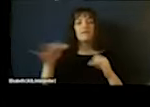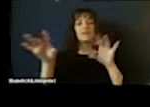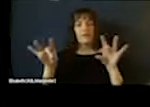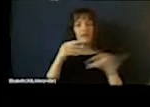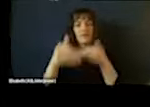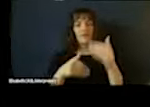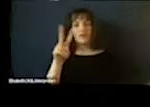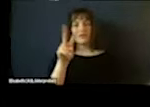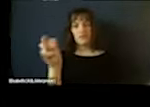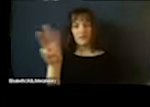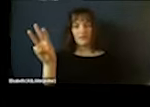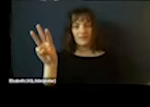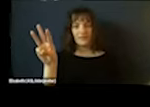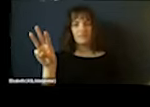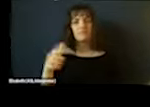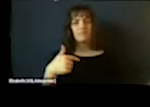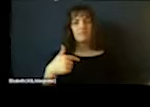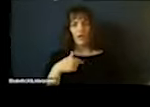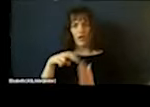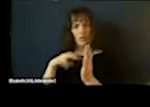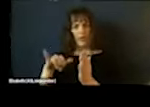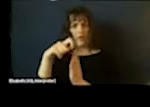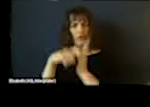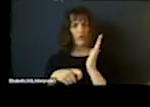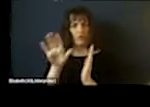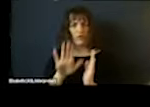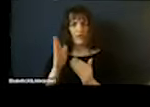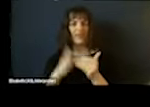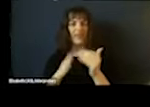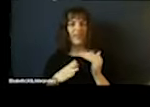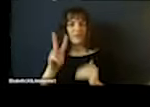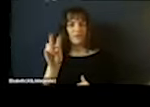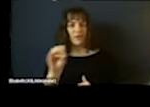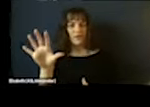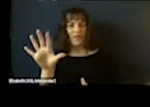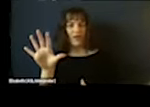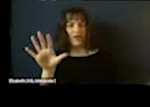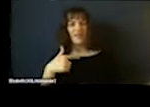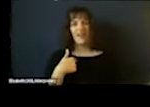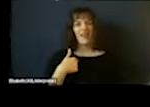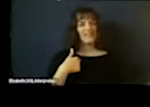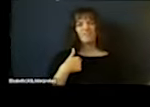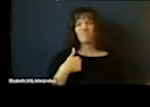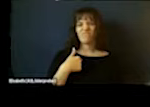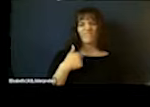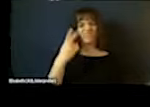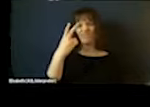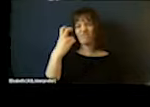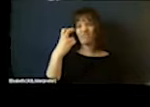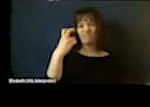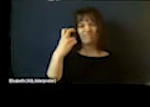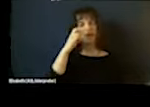the article, it was around the end of 2005. And then I was a little bit skeptical because many of the government, they always announce something